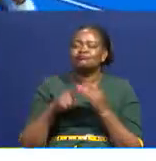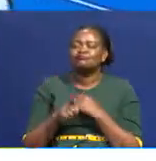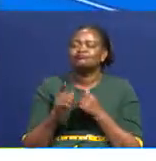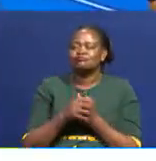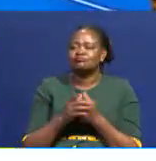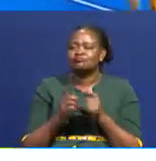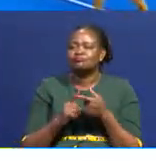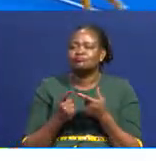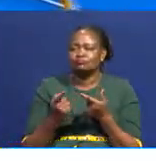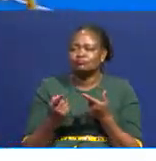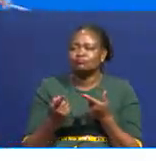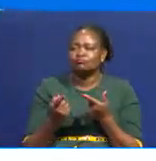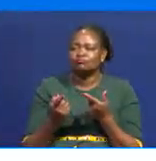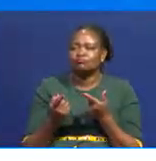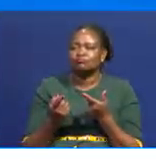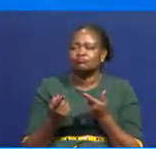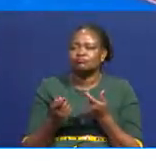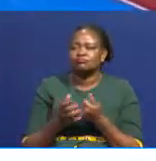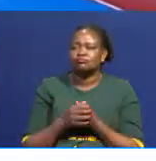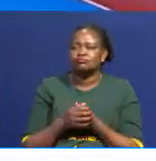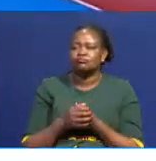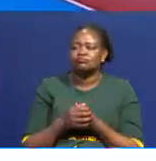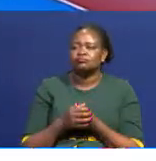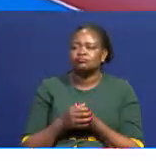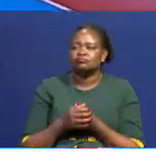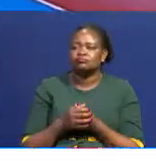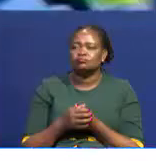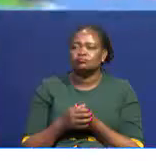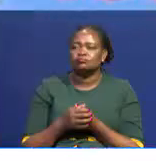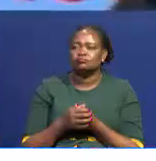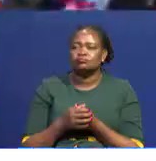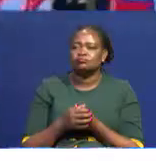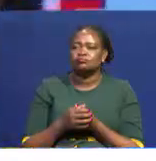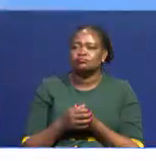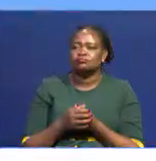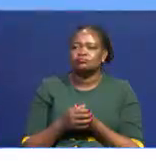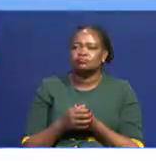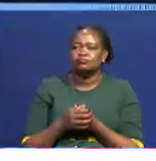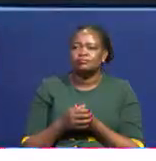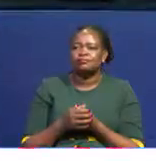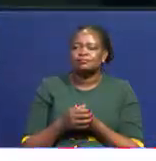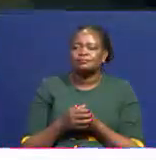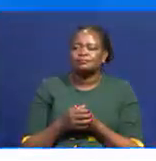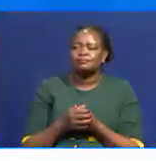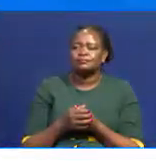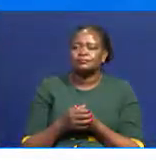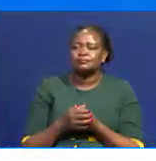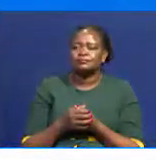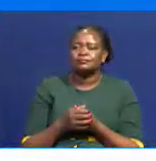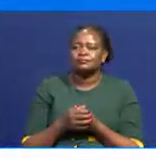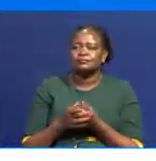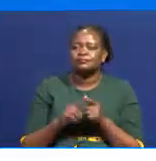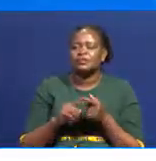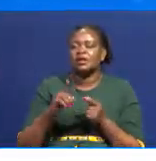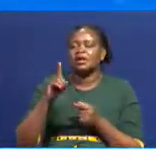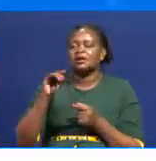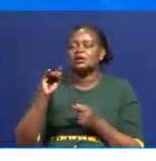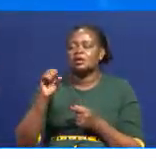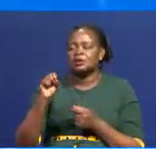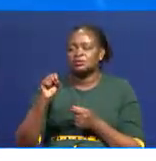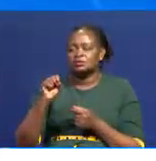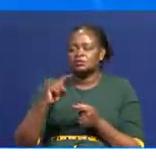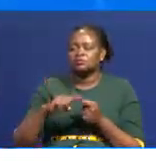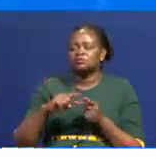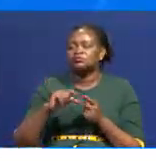the one-sided match. Fired them in front after 3.5 minutes, Supian El Mesra. Idris Rias El